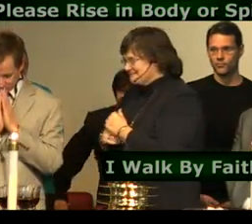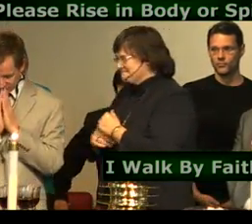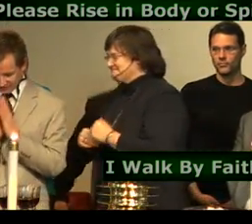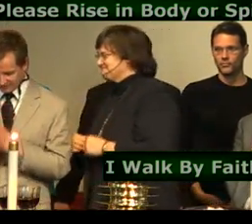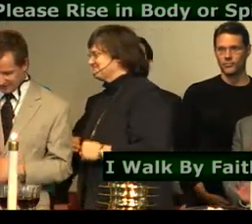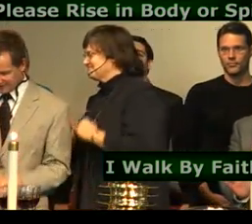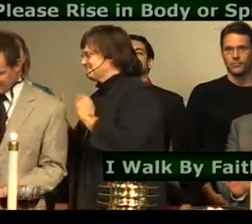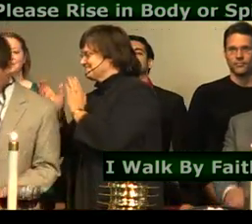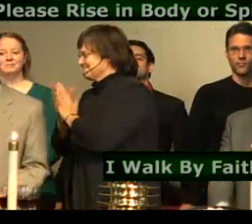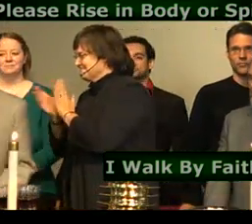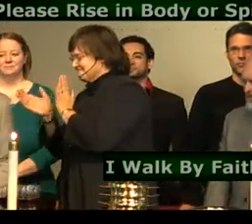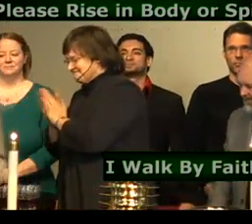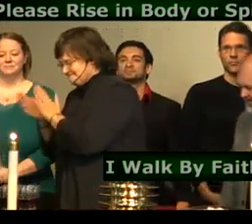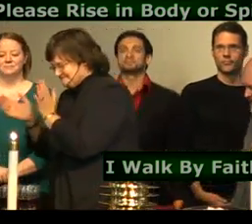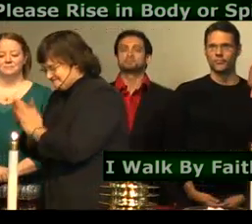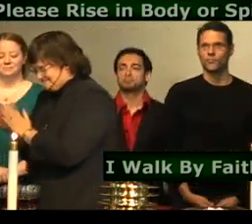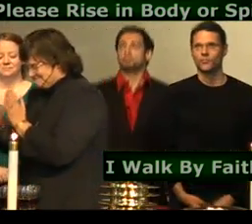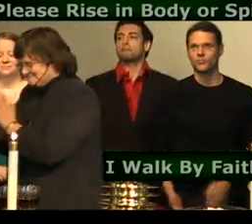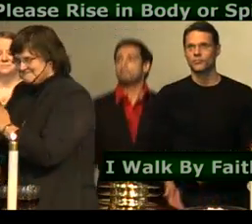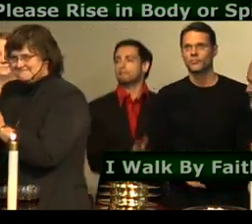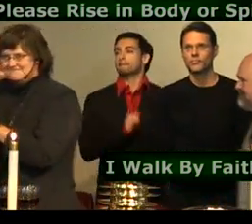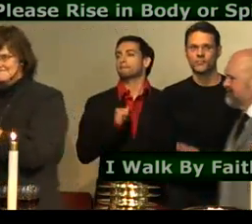Amen.